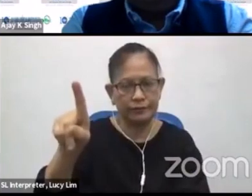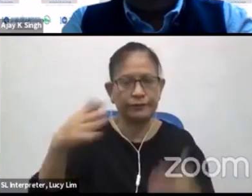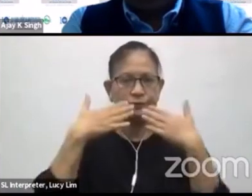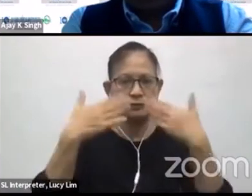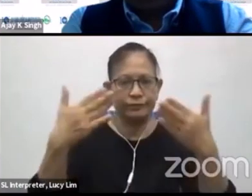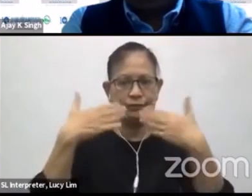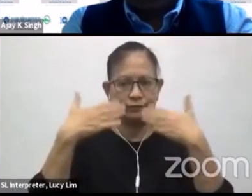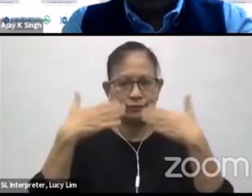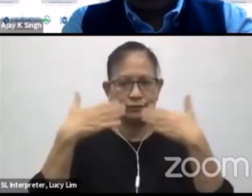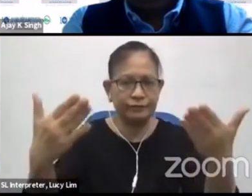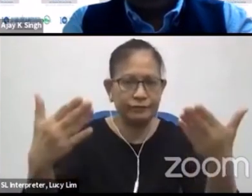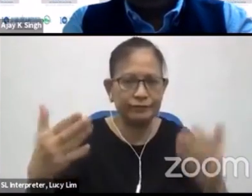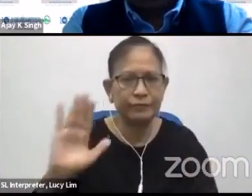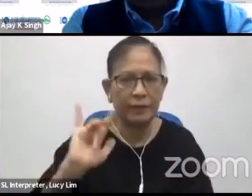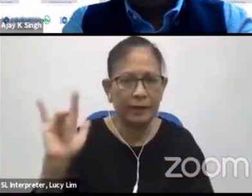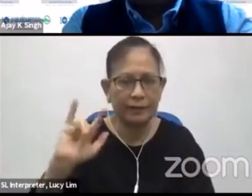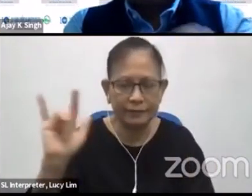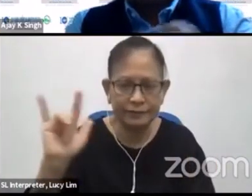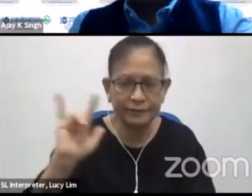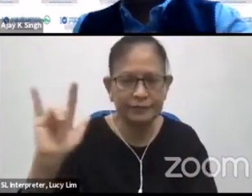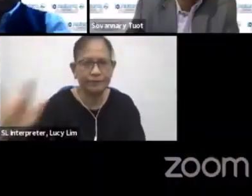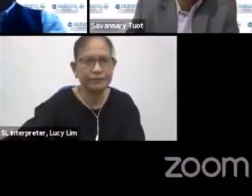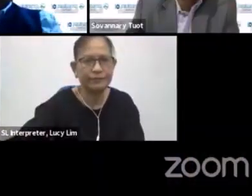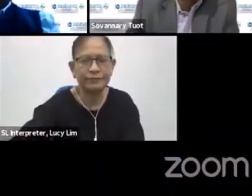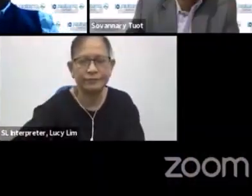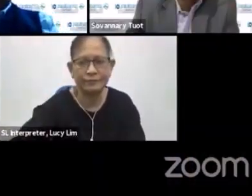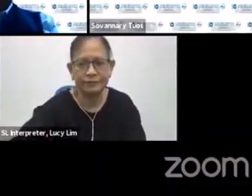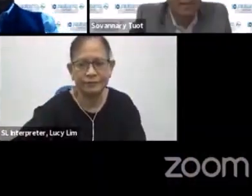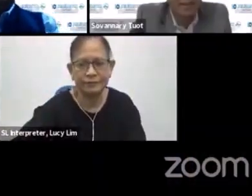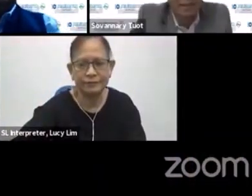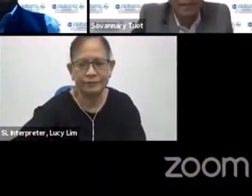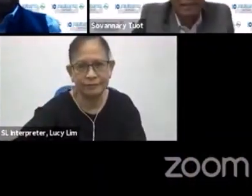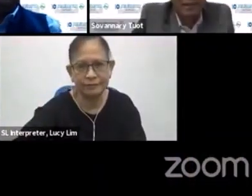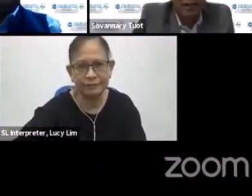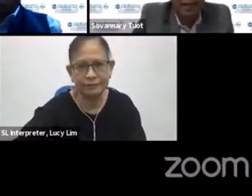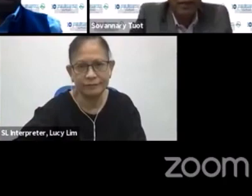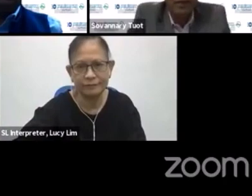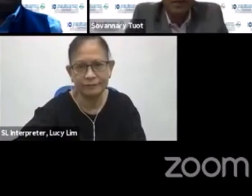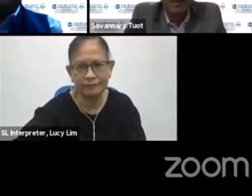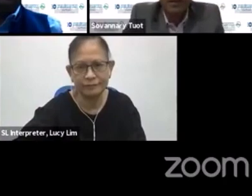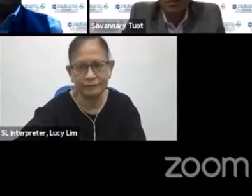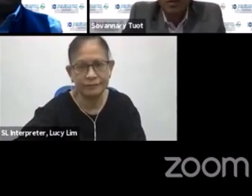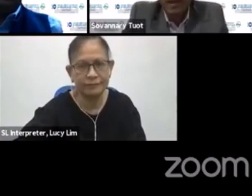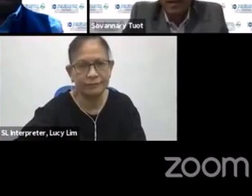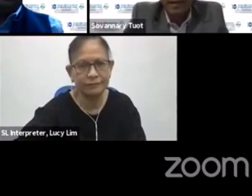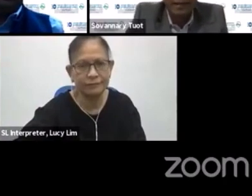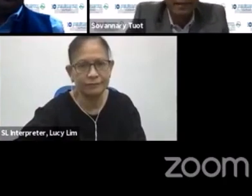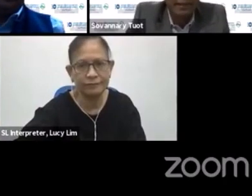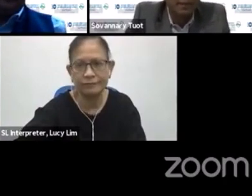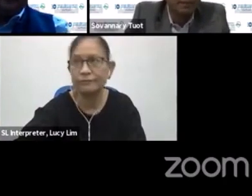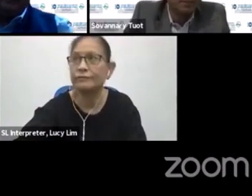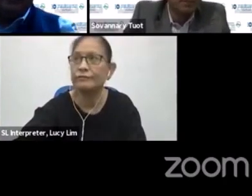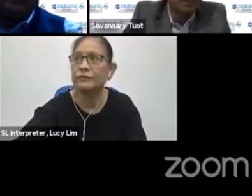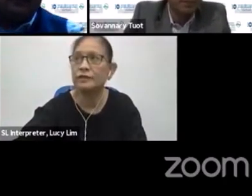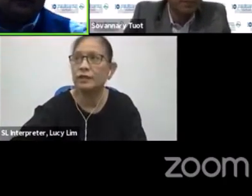you. Bye-bye. Thank you all. Thank you so much. Thank you. Thank you. Bye-bye. Thank you.